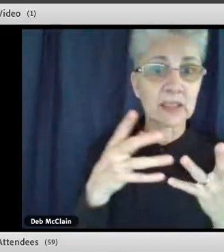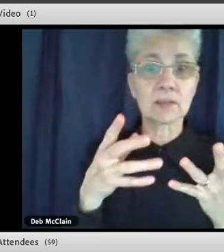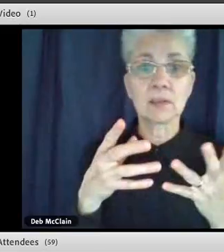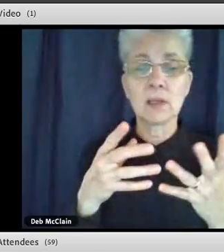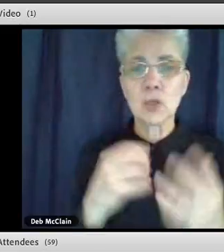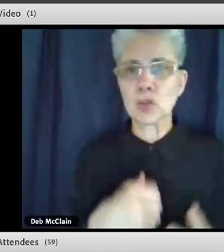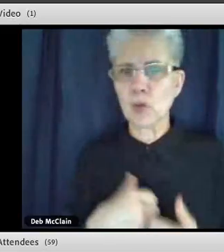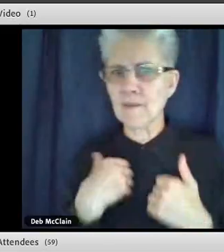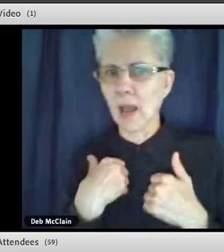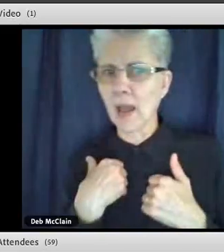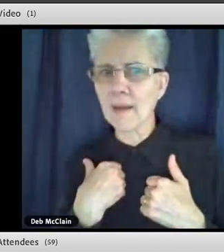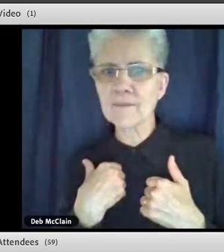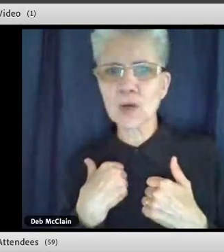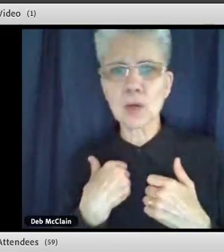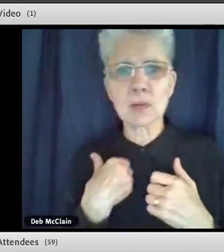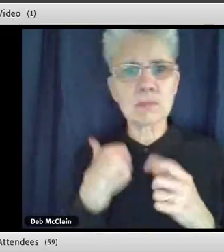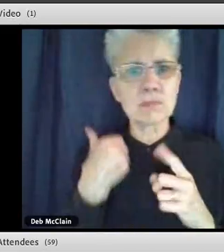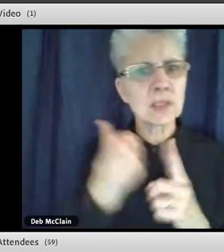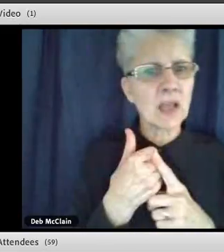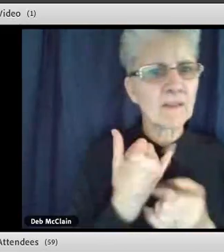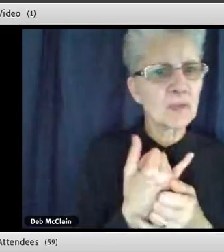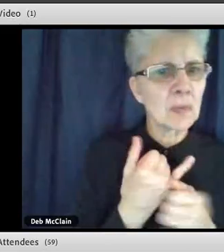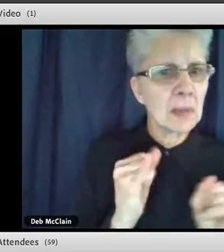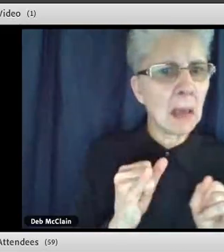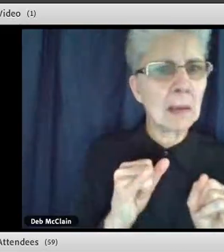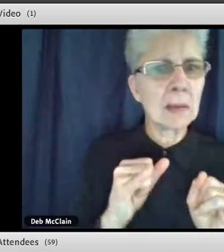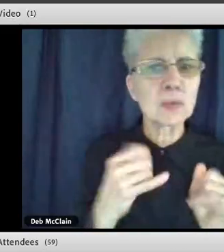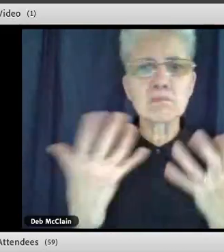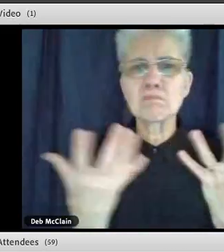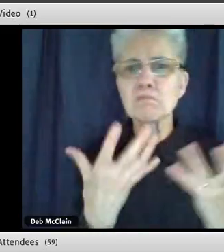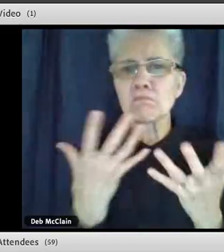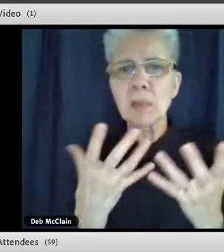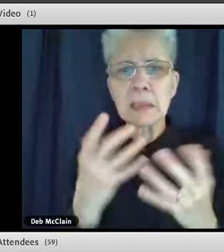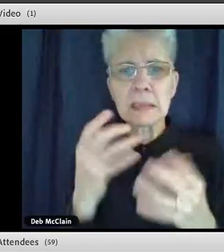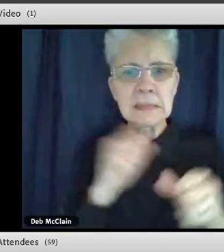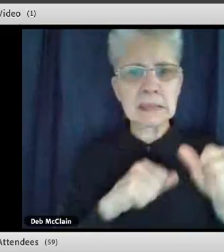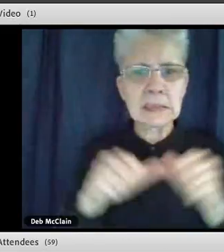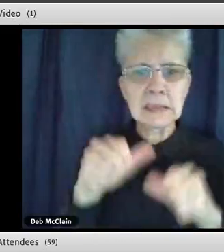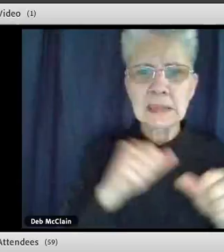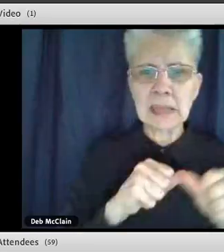survival, self-reliance. It's a dystopian, science fiction,